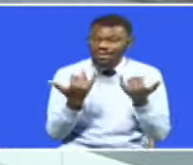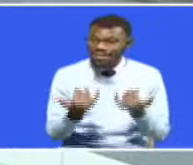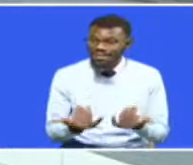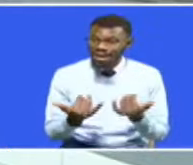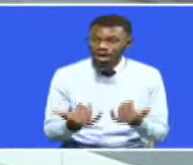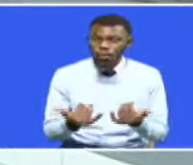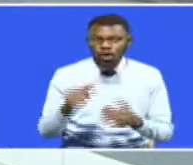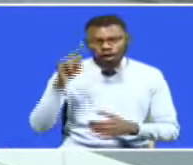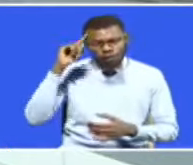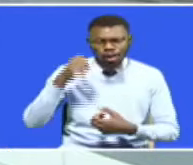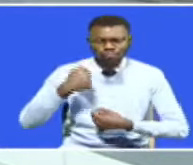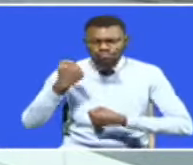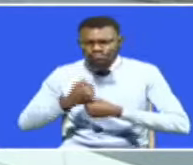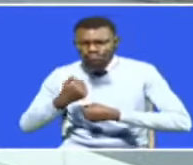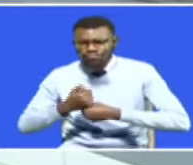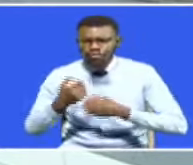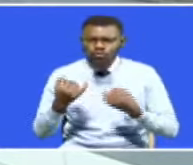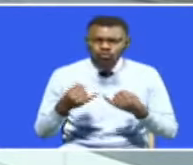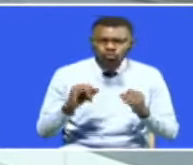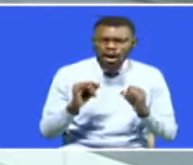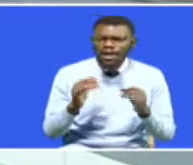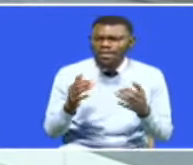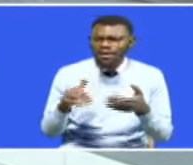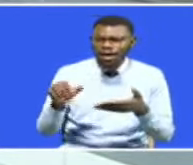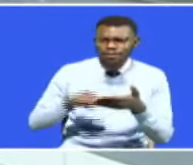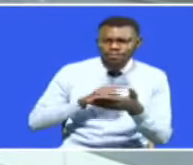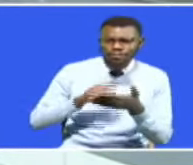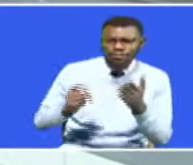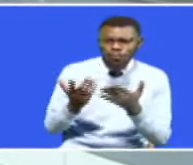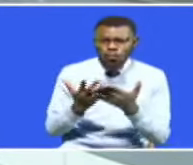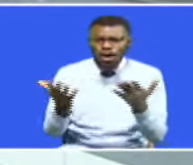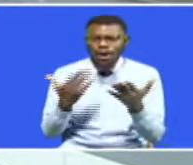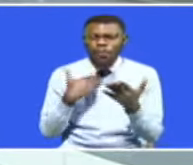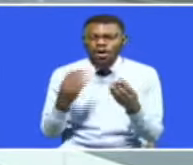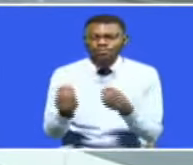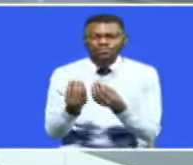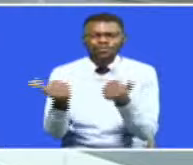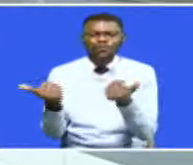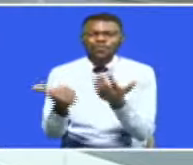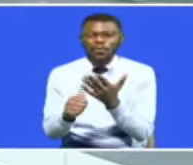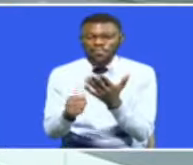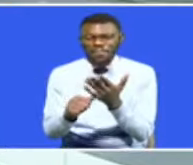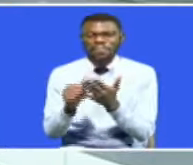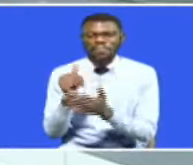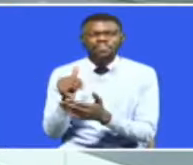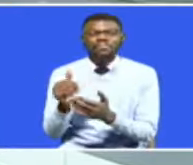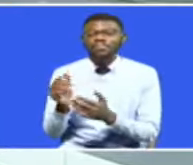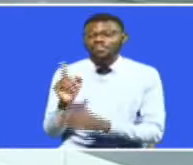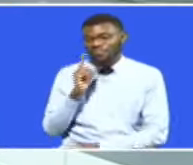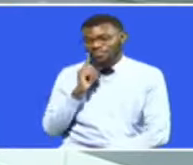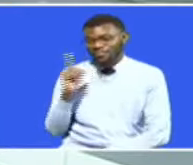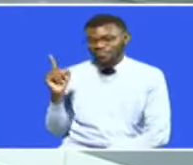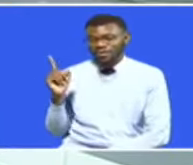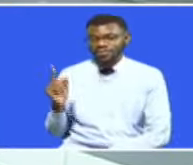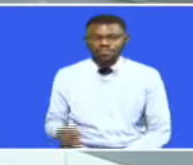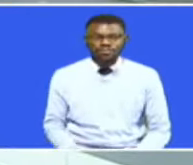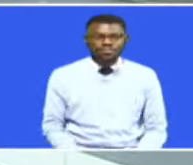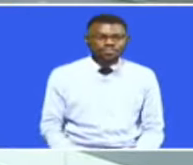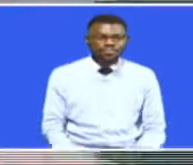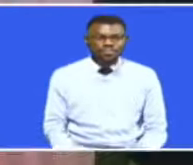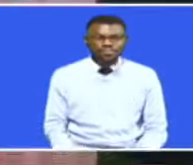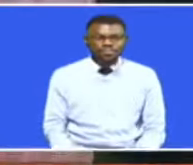is working to correct institutional failures that are partly to blame for the situation. Jasmine Murani starts us off.